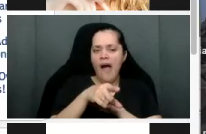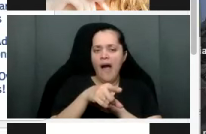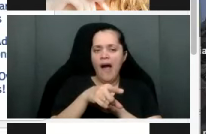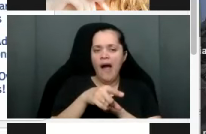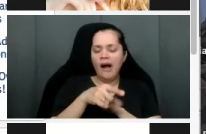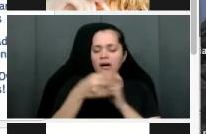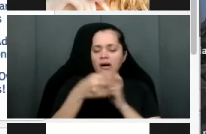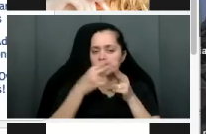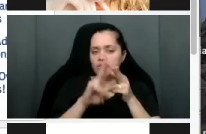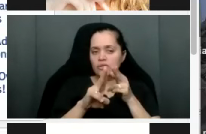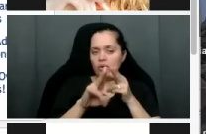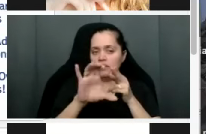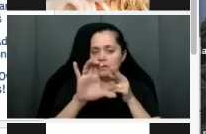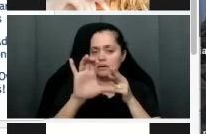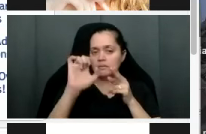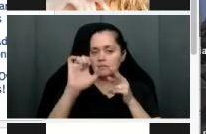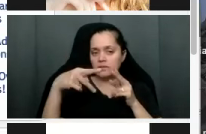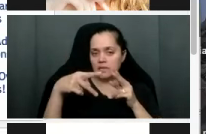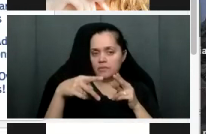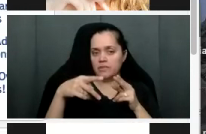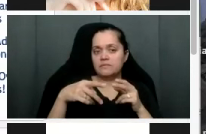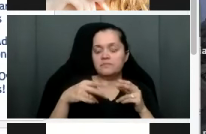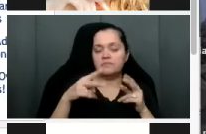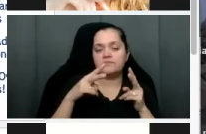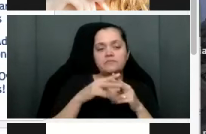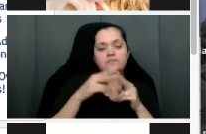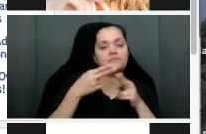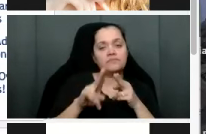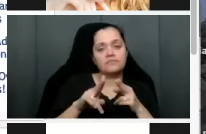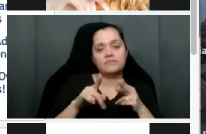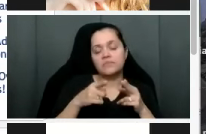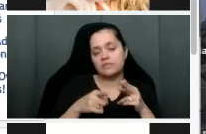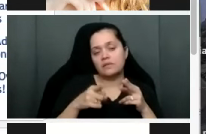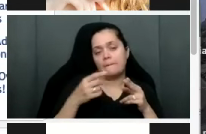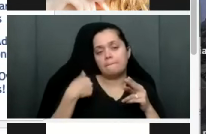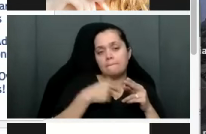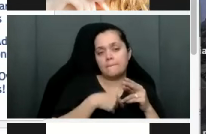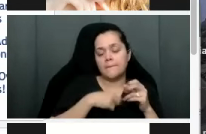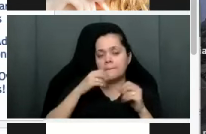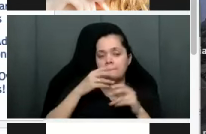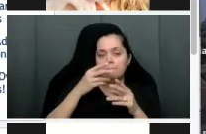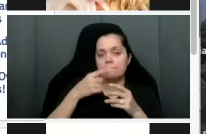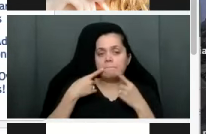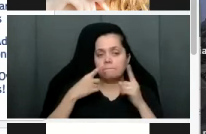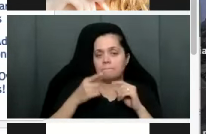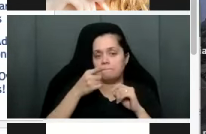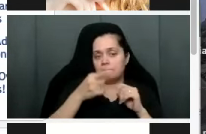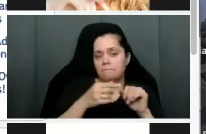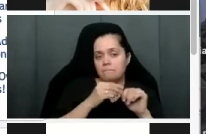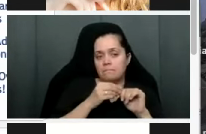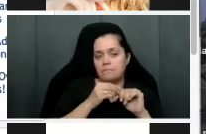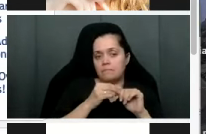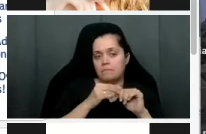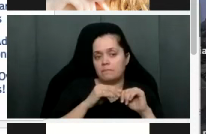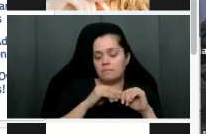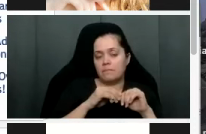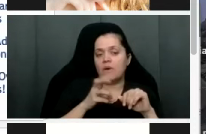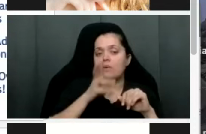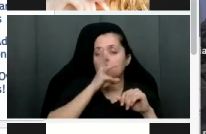short clip, but they're often very short so that we can get them to work here.